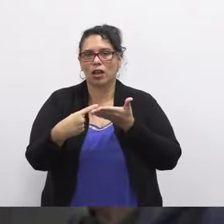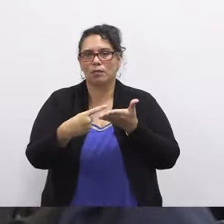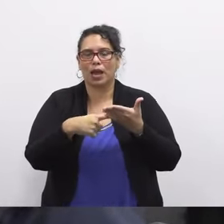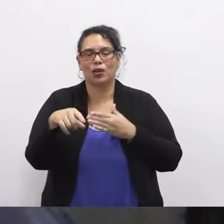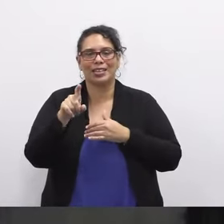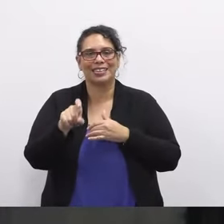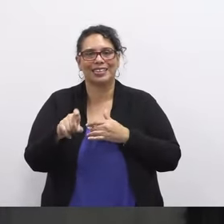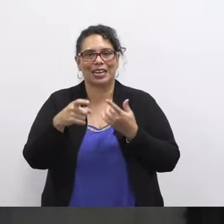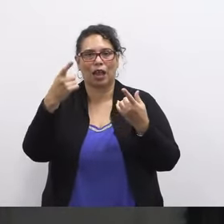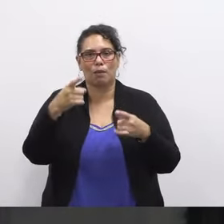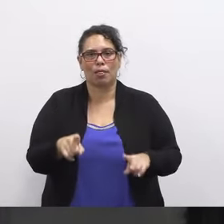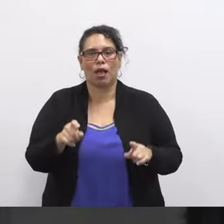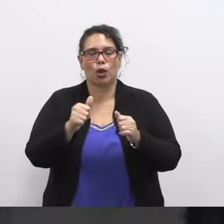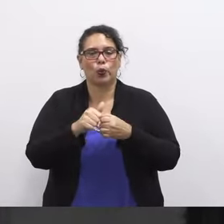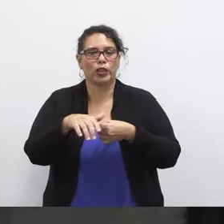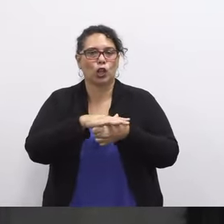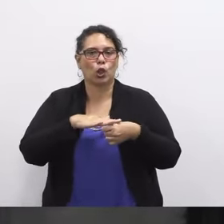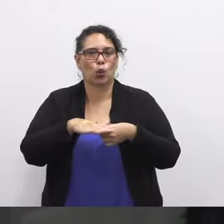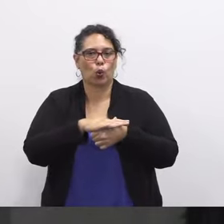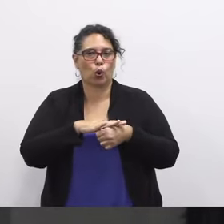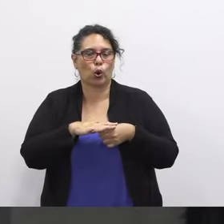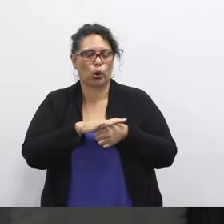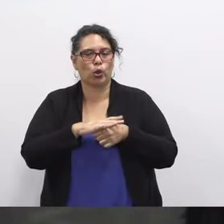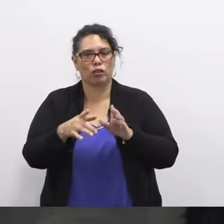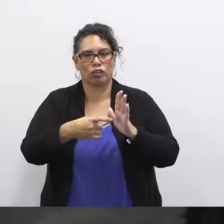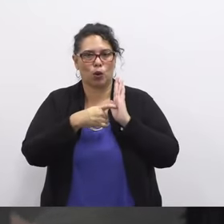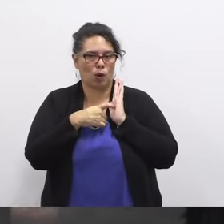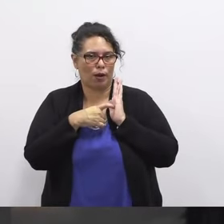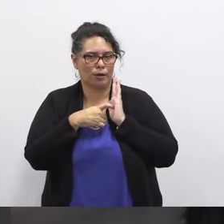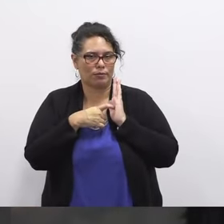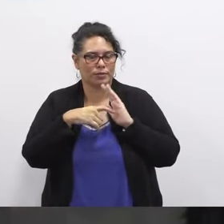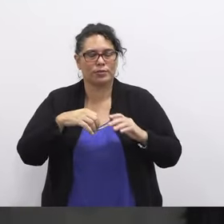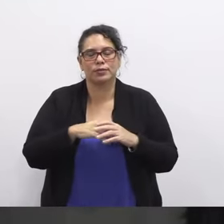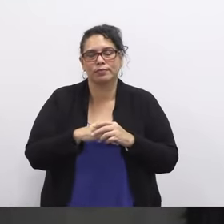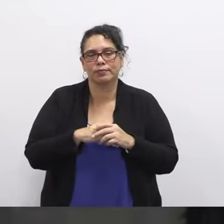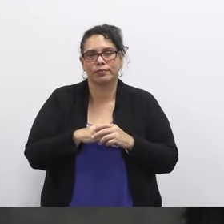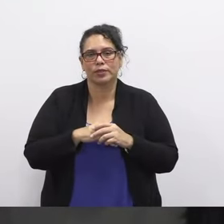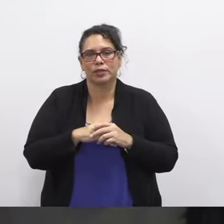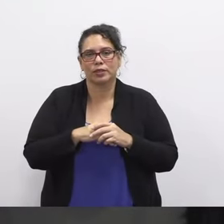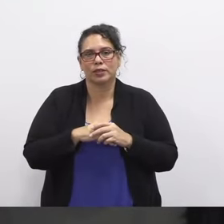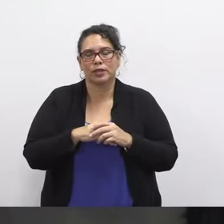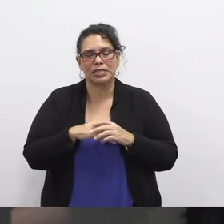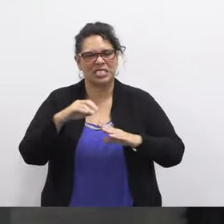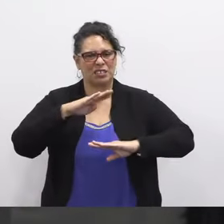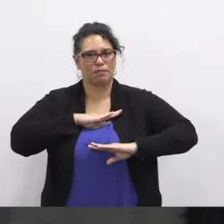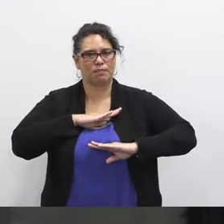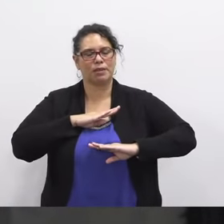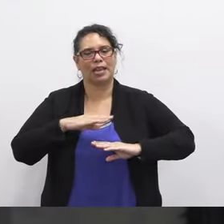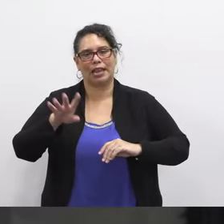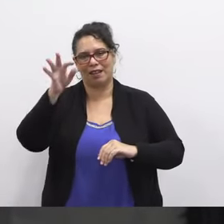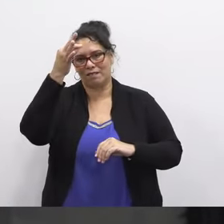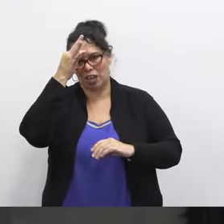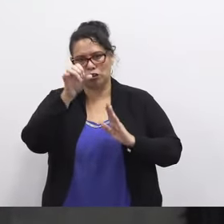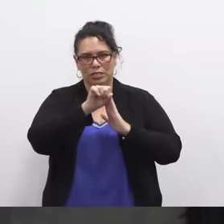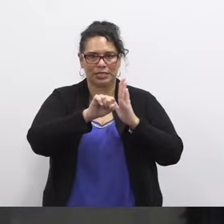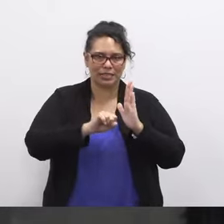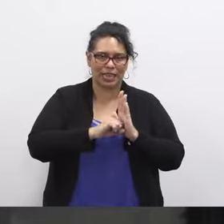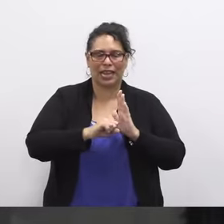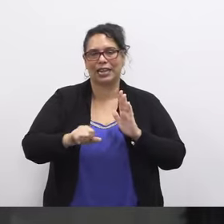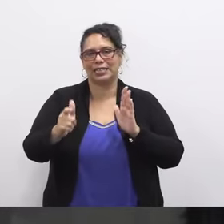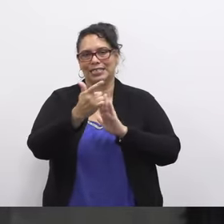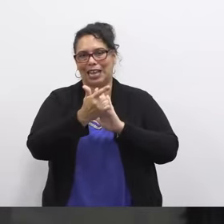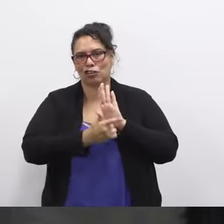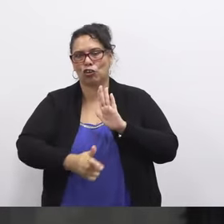needing to comply with local jurisdictional requirements designed to meet federal, state, statutory requirements